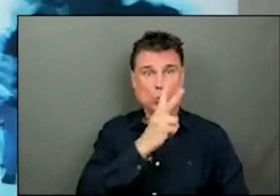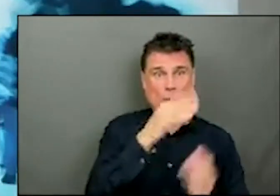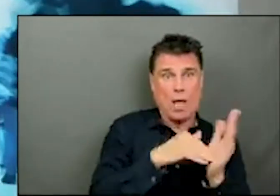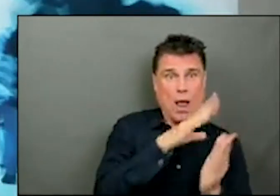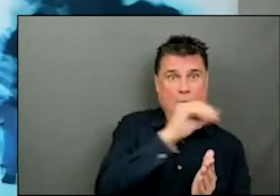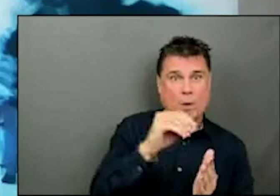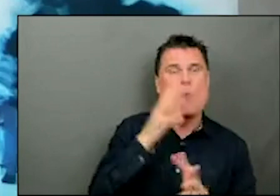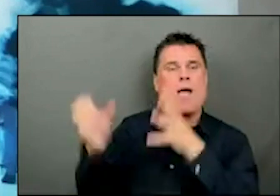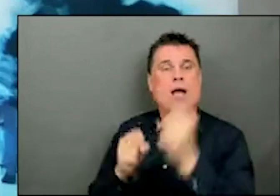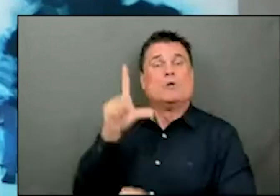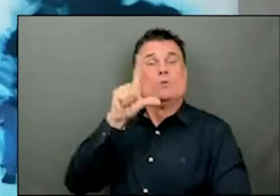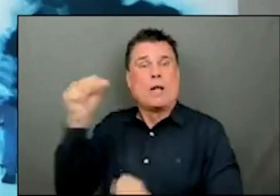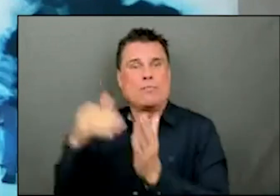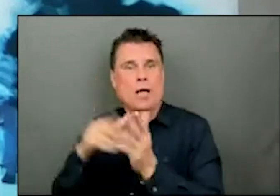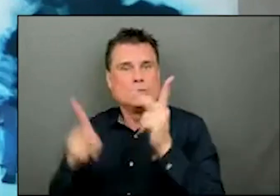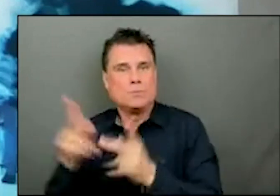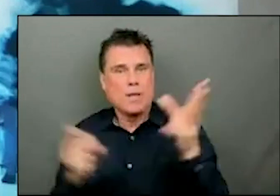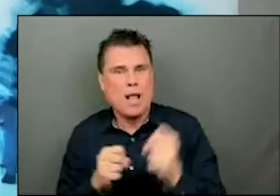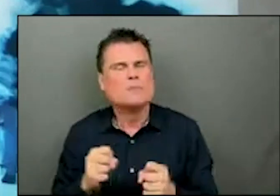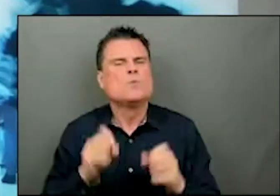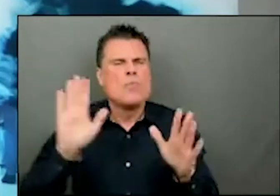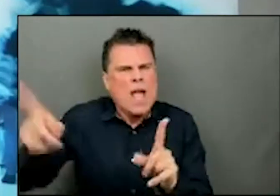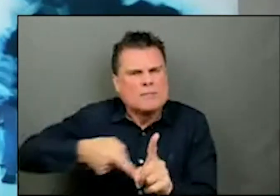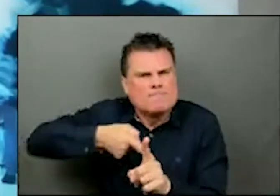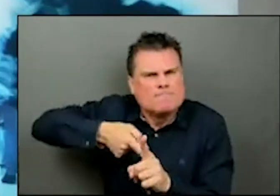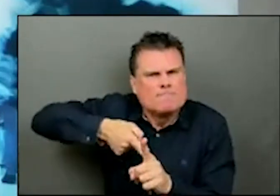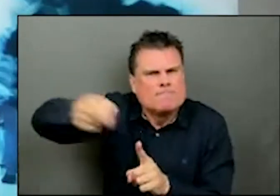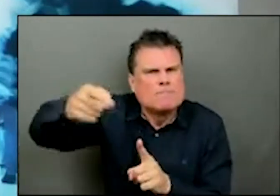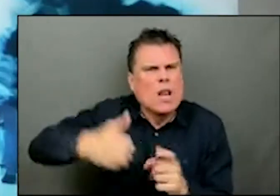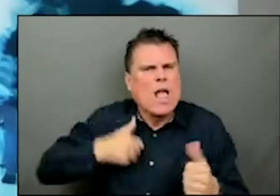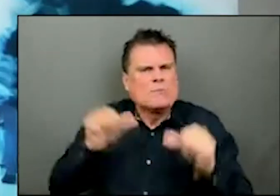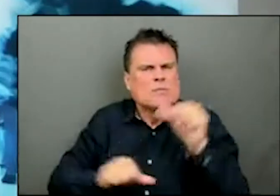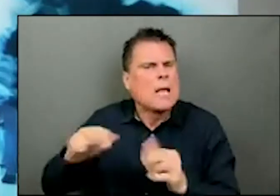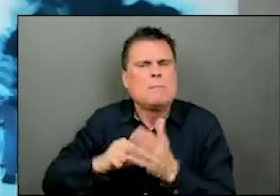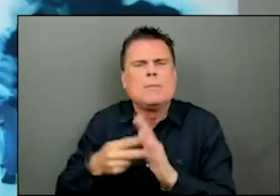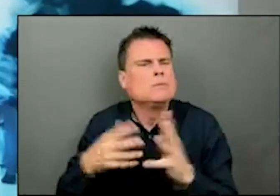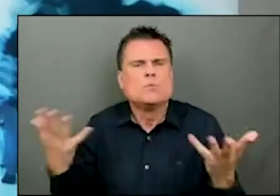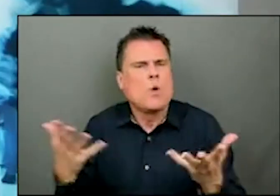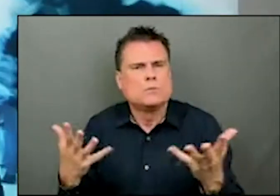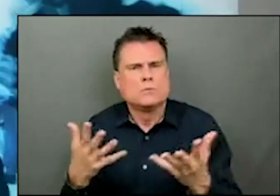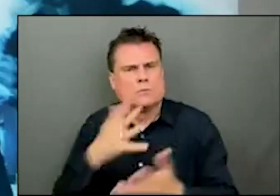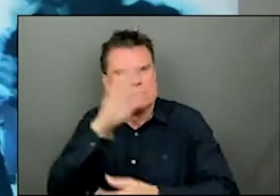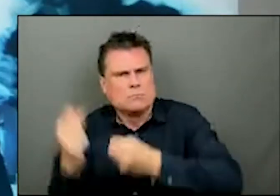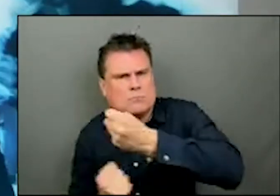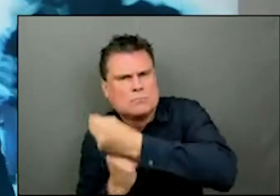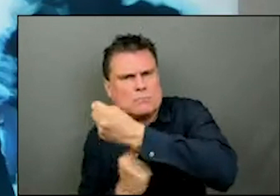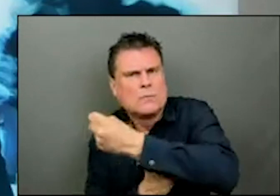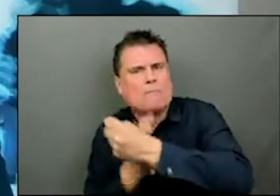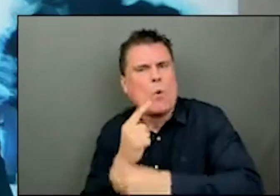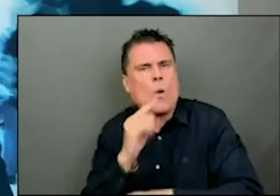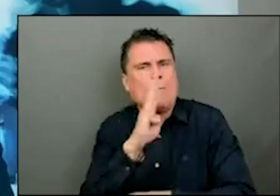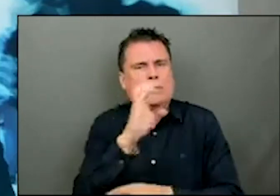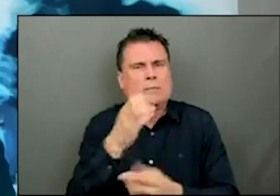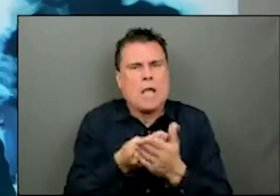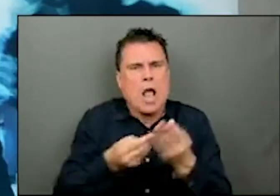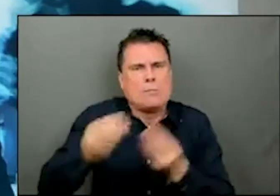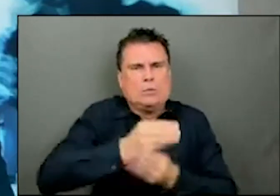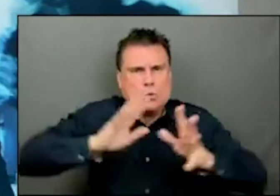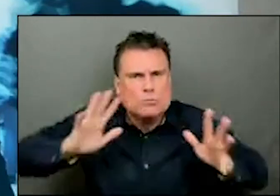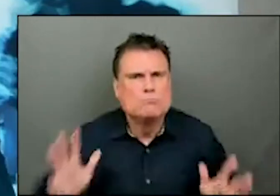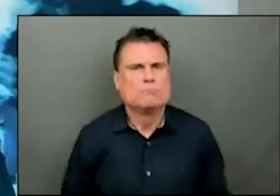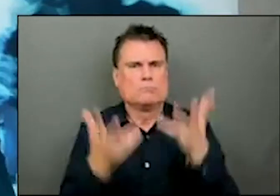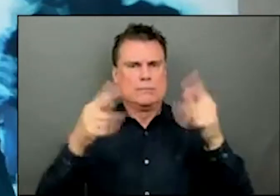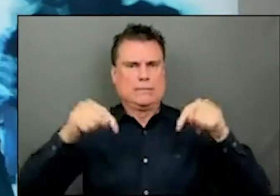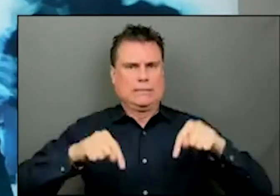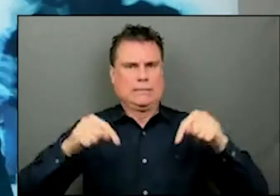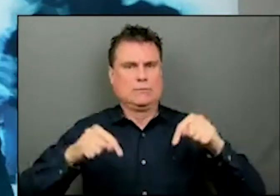for exponential growth and foundational support for the BC economic recovery, and will continue to deliver innovation, attract